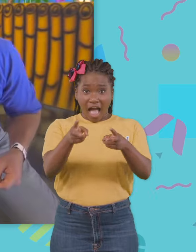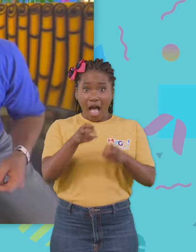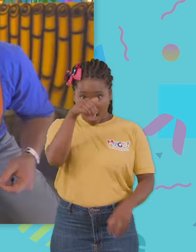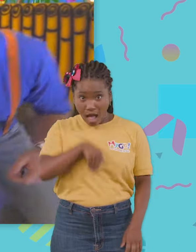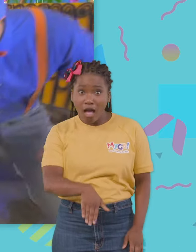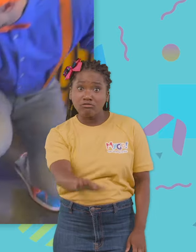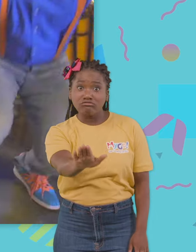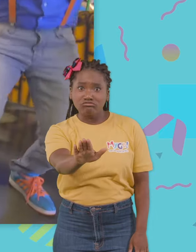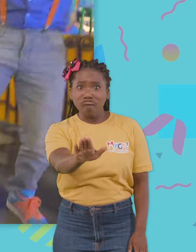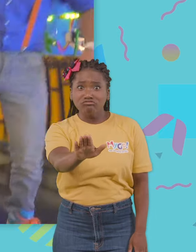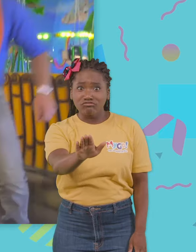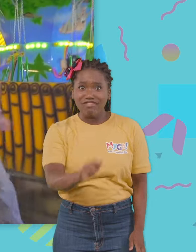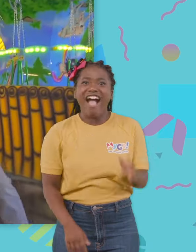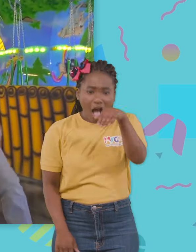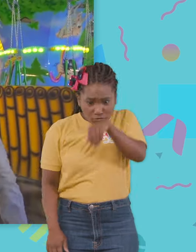me?